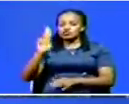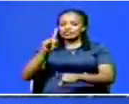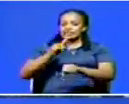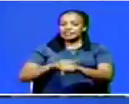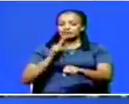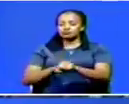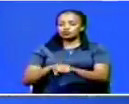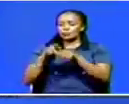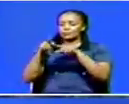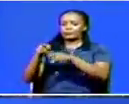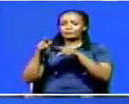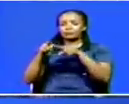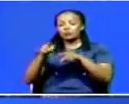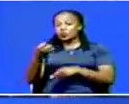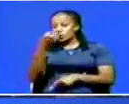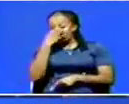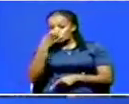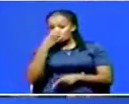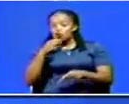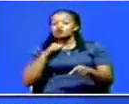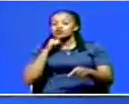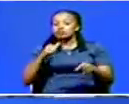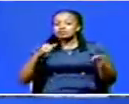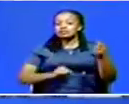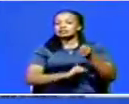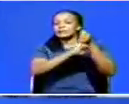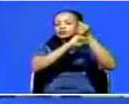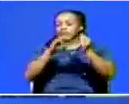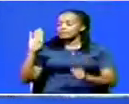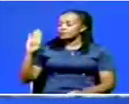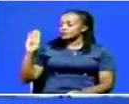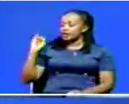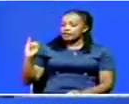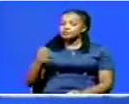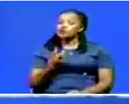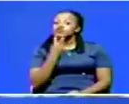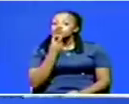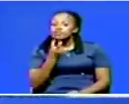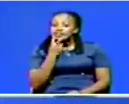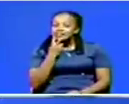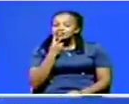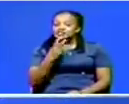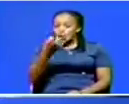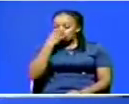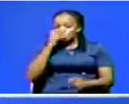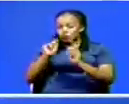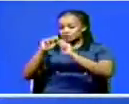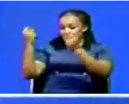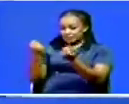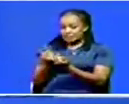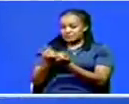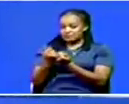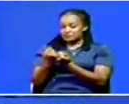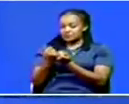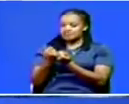President William Ruto for allegedly not supporting BBI. On Tuesday, the William Ruto group threw spanners in the works when they said